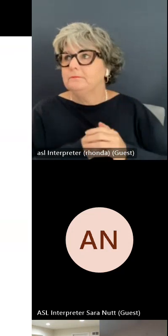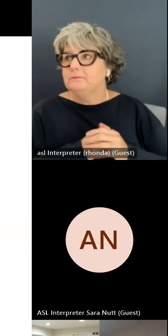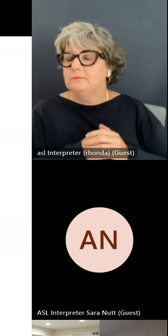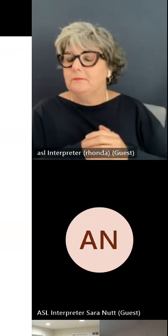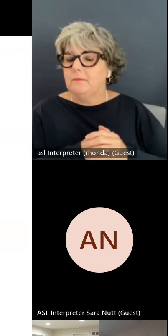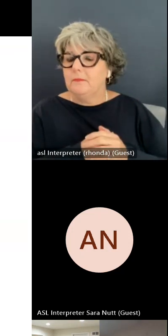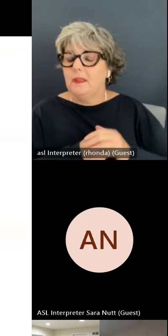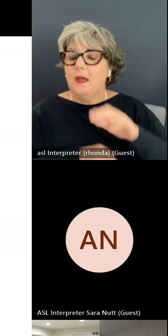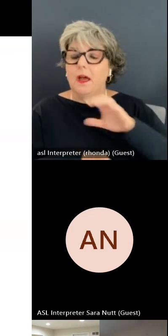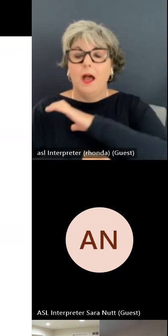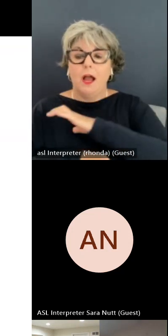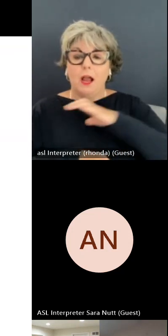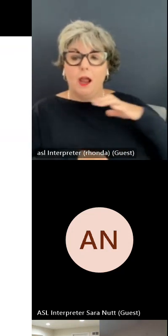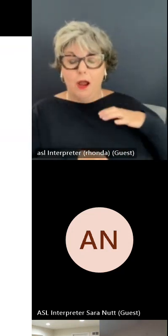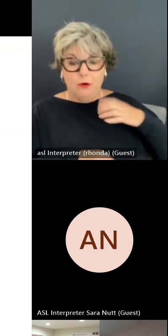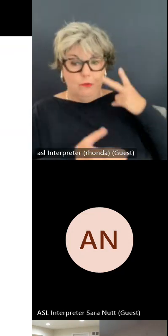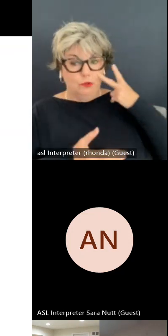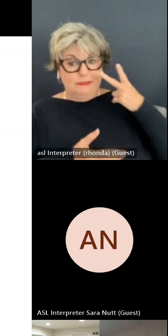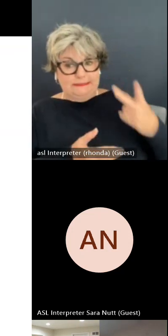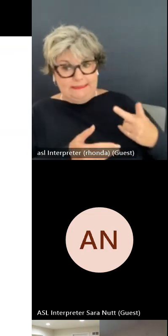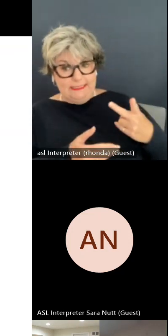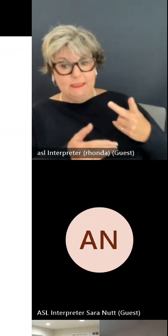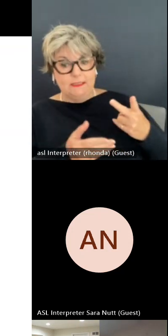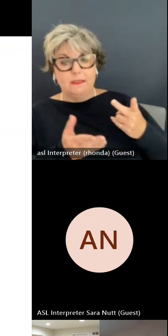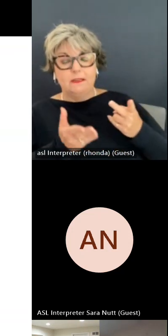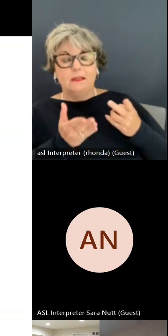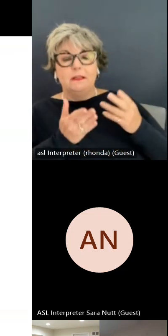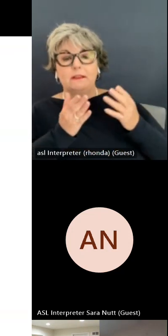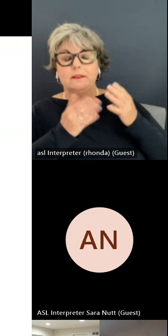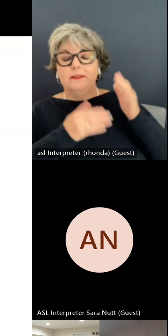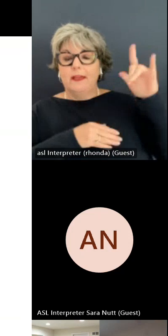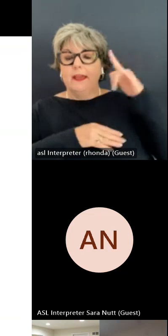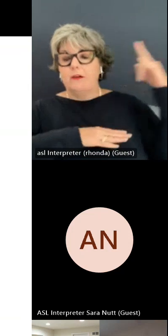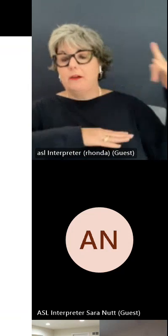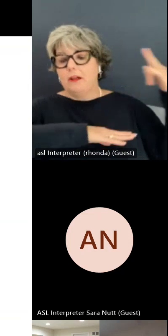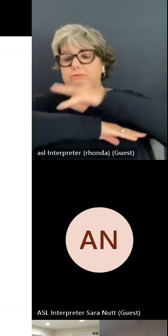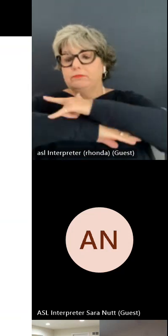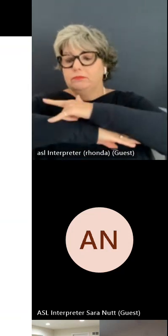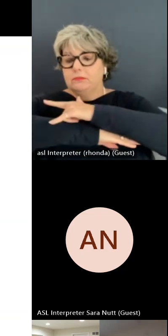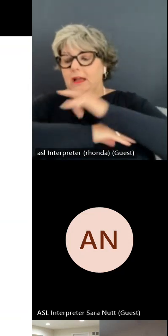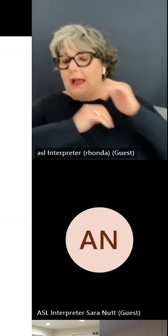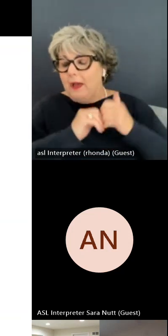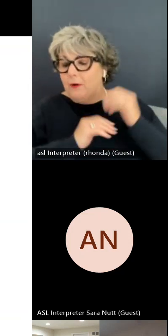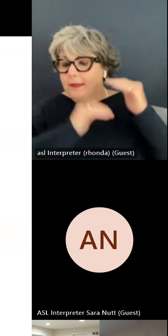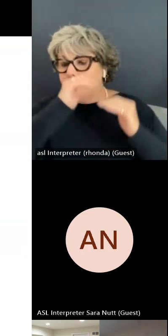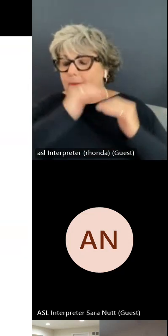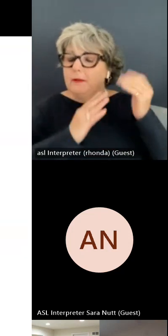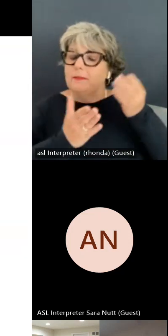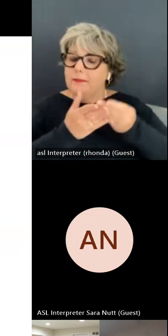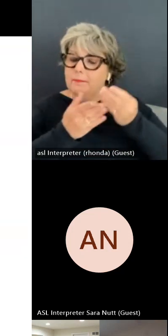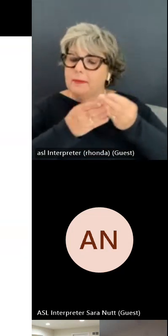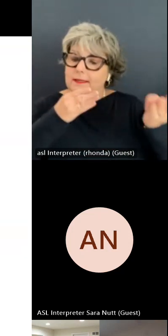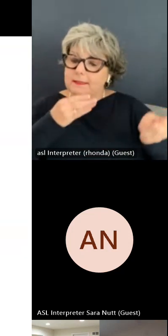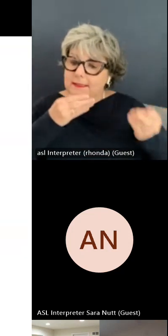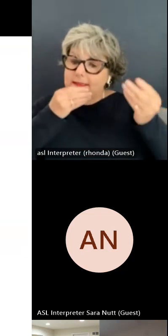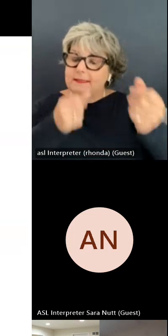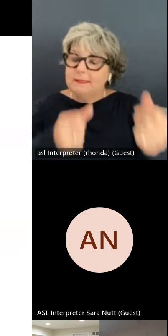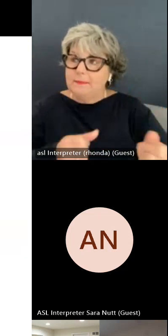see that that aircraft carrier is getting built. And one way to tell that the aircraft carrier is getting built is that, in